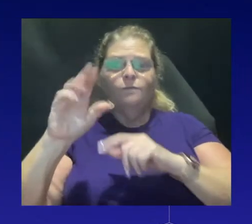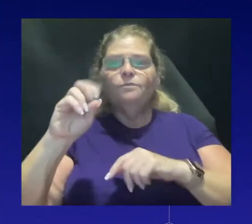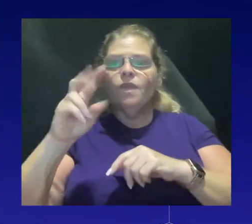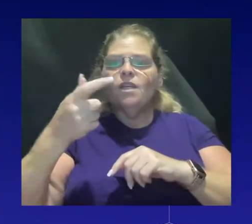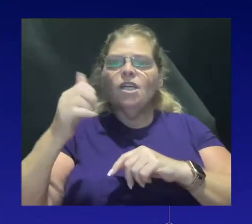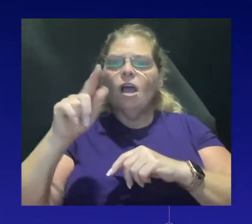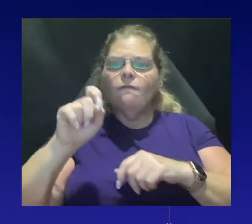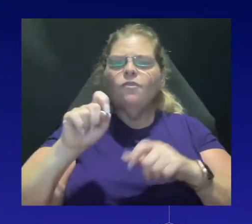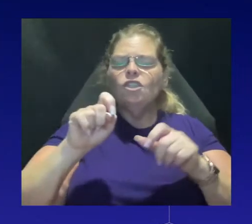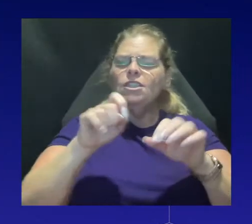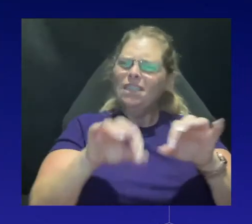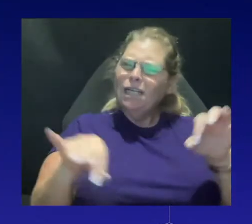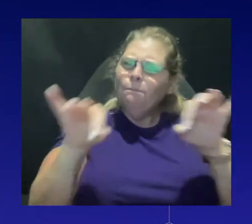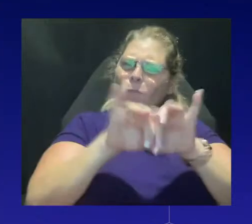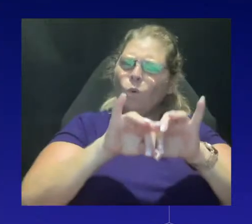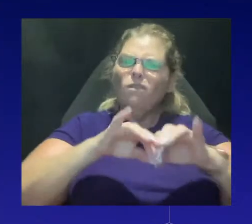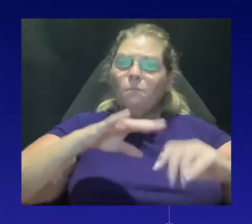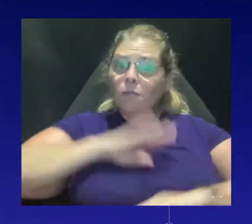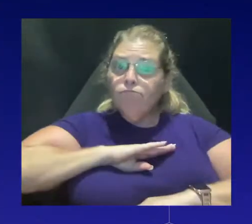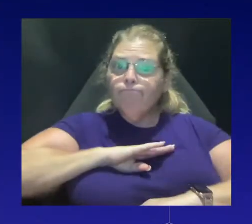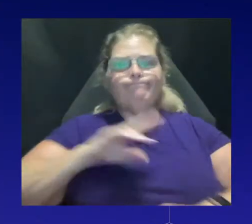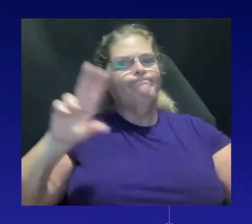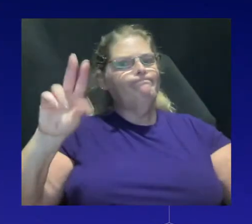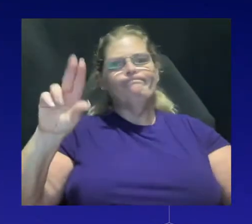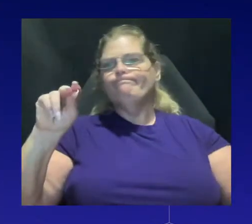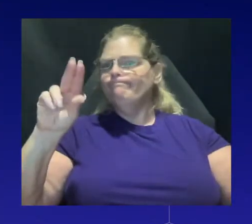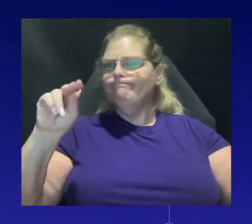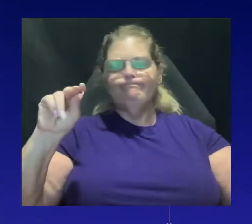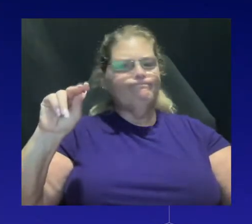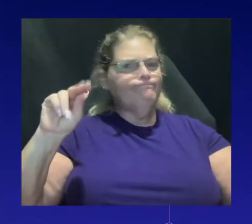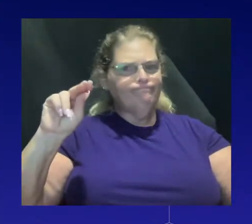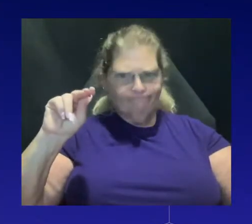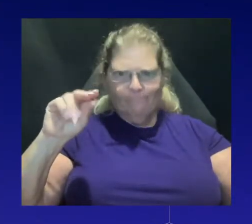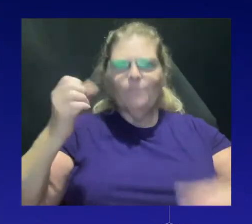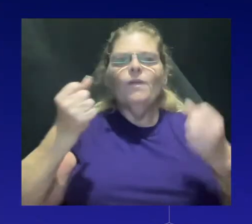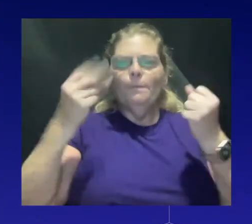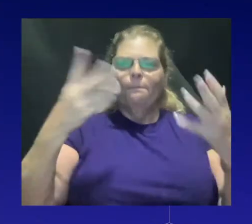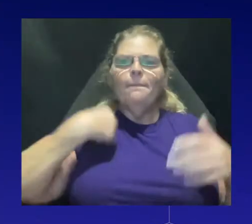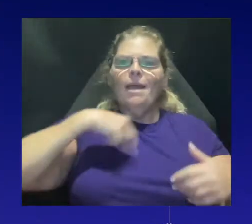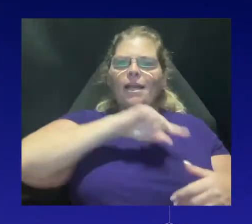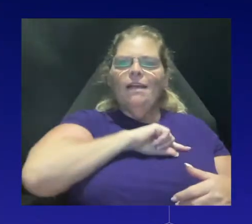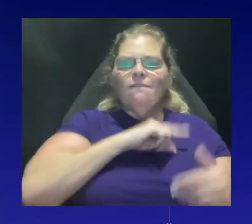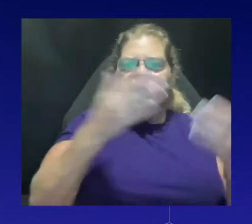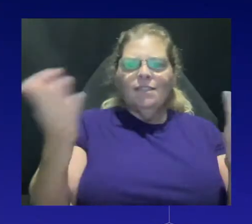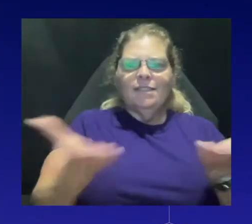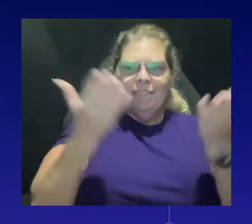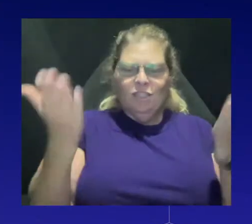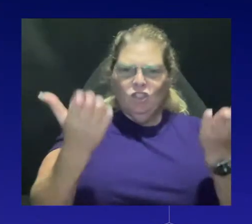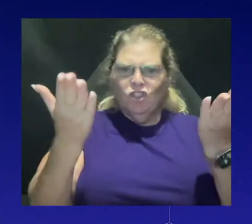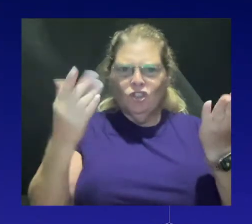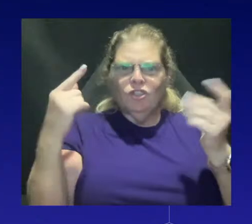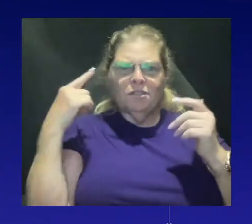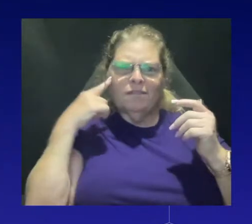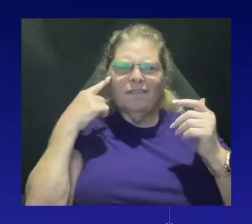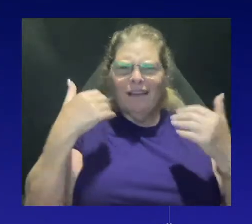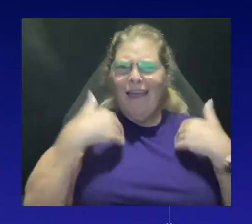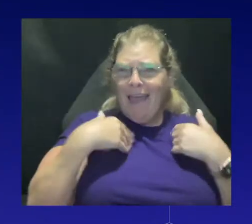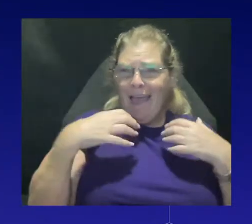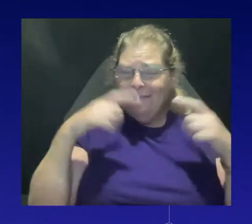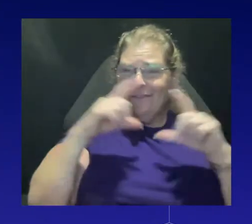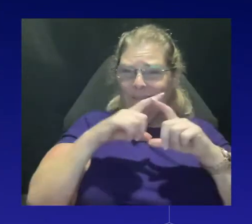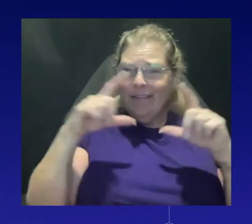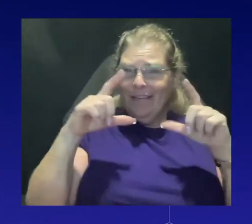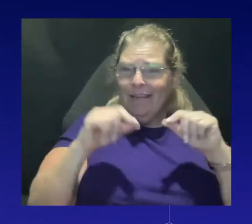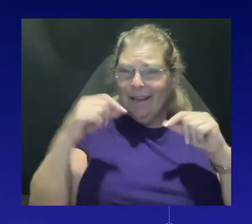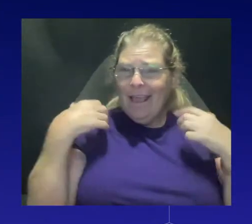sufficient for access to healthcare. Many of us in this room, I will assume, carry health insurance cards in our wallets or